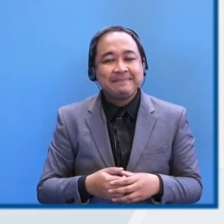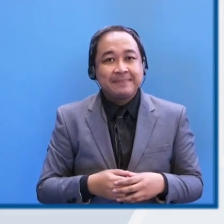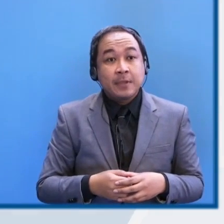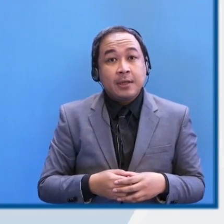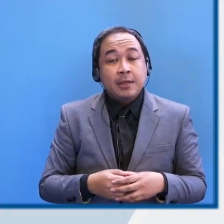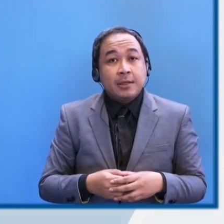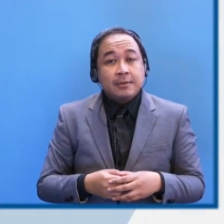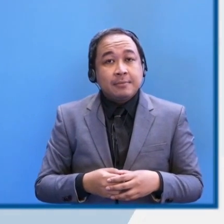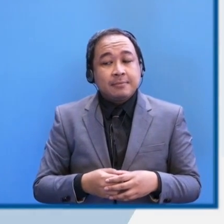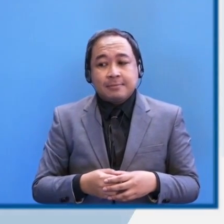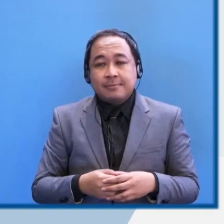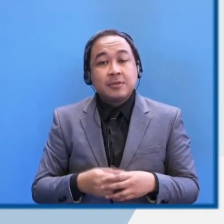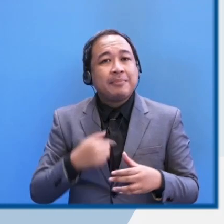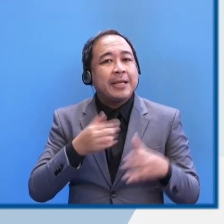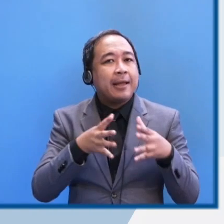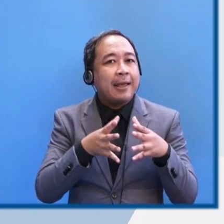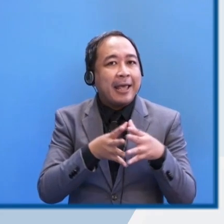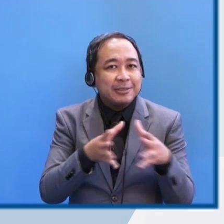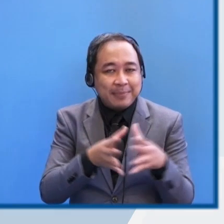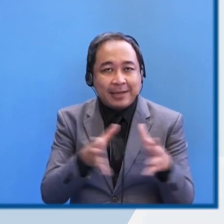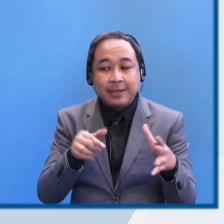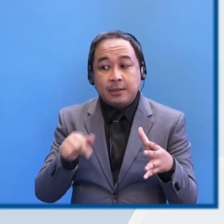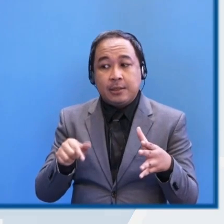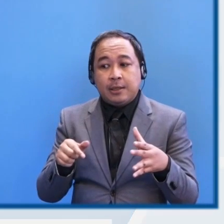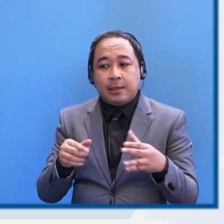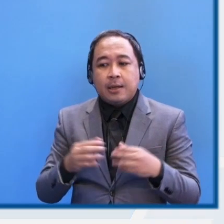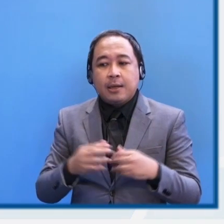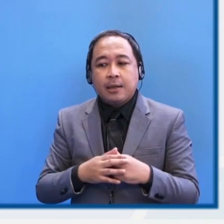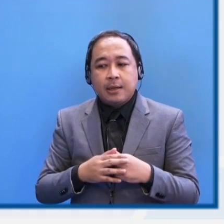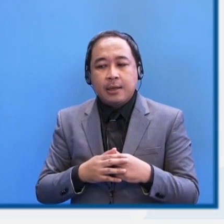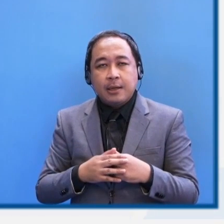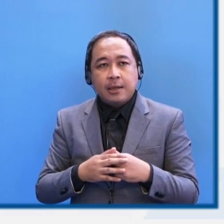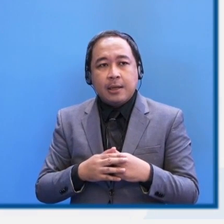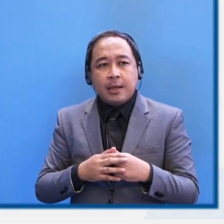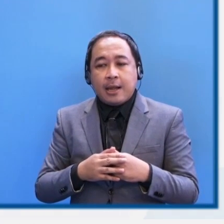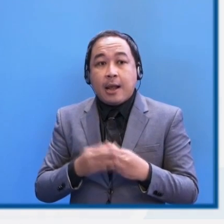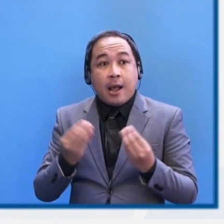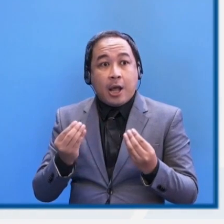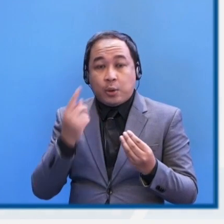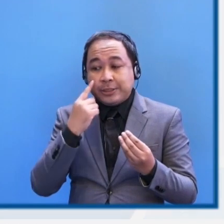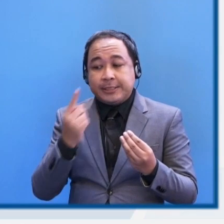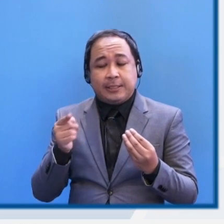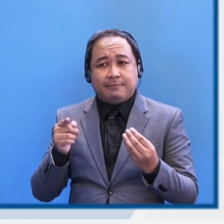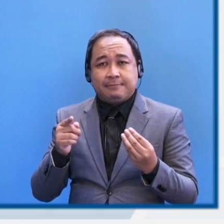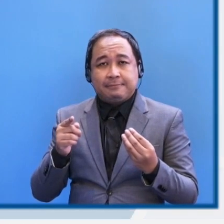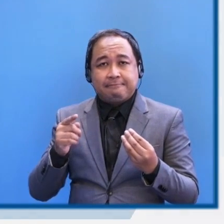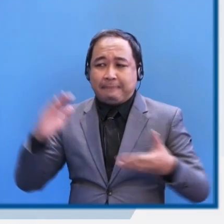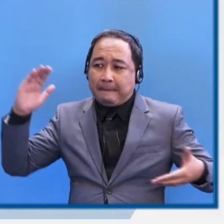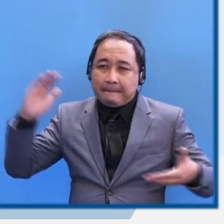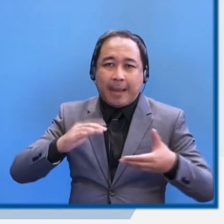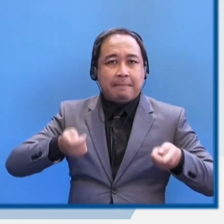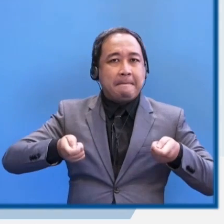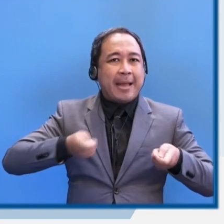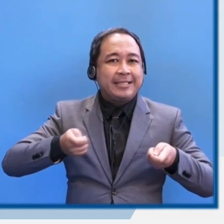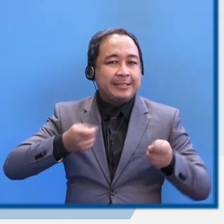I'm glad to share with you our experiment in breaking Zolio's multi-hazard approach to managing risk.